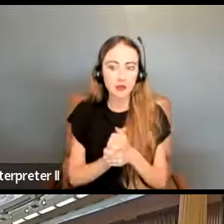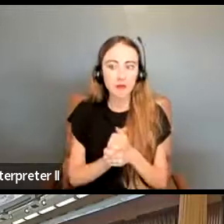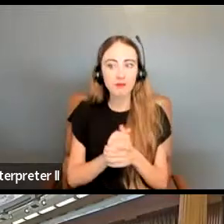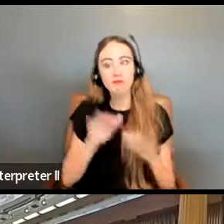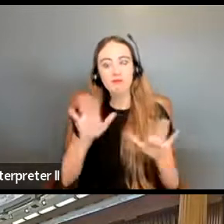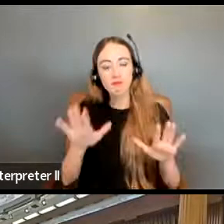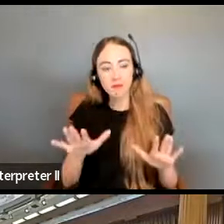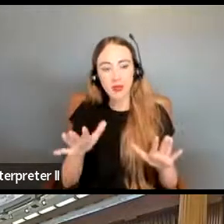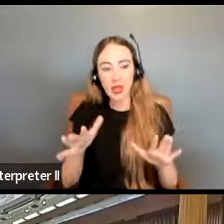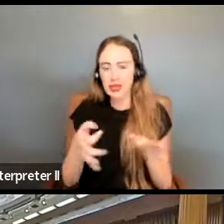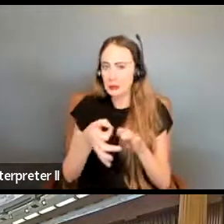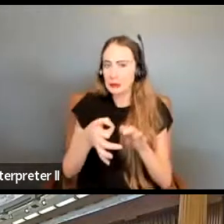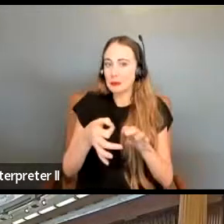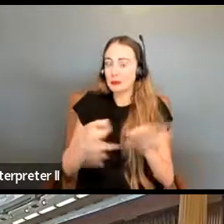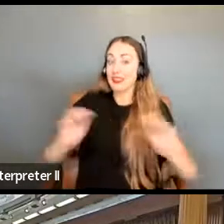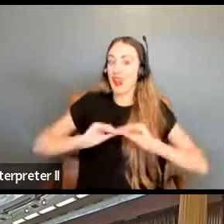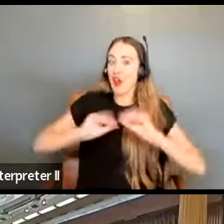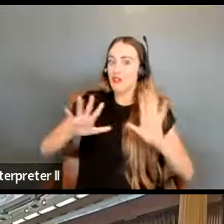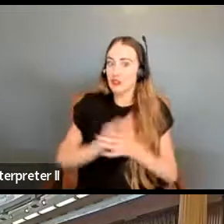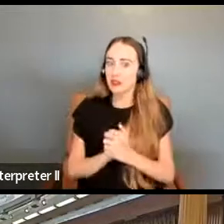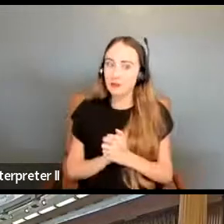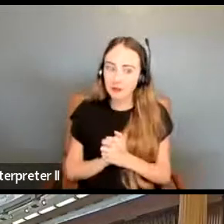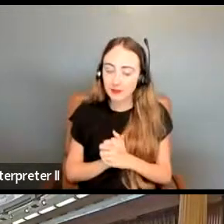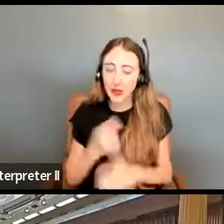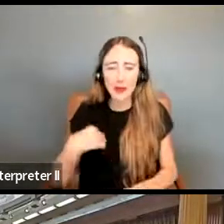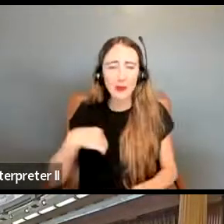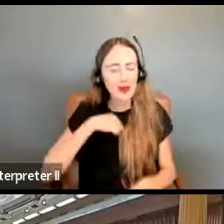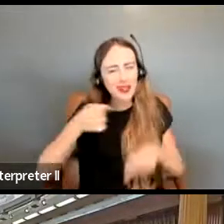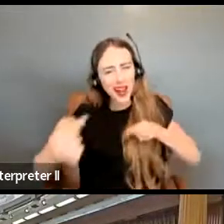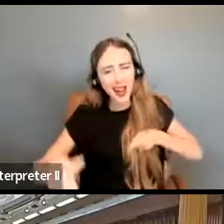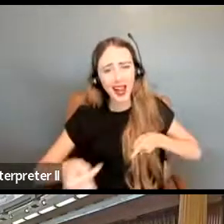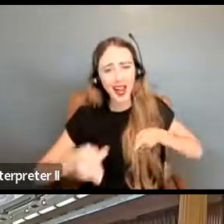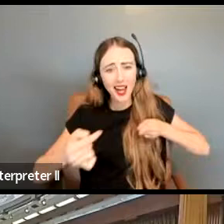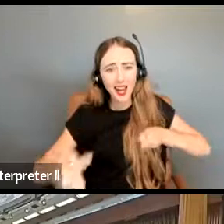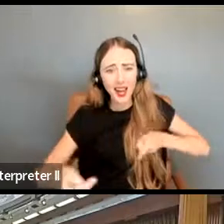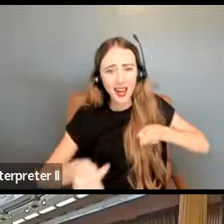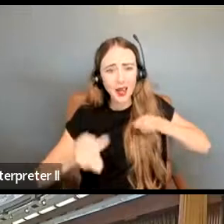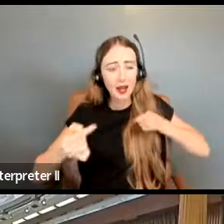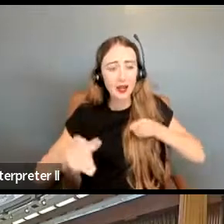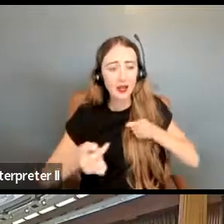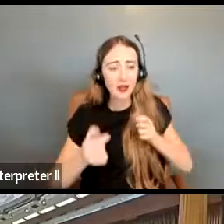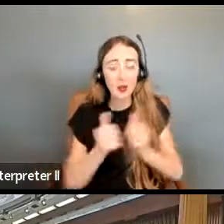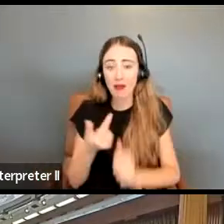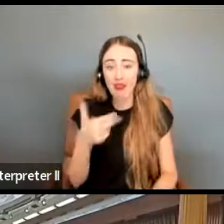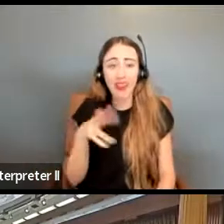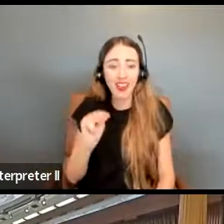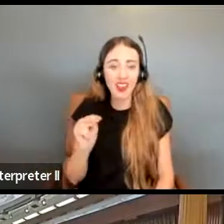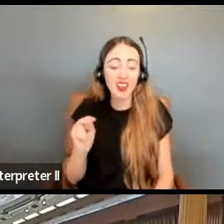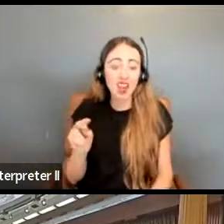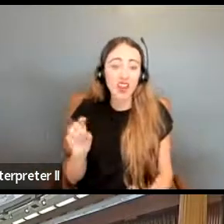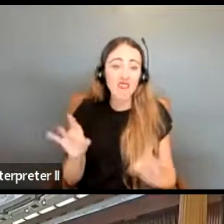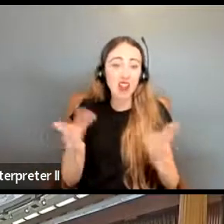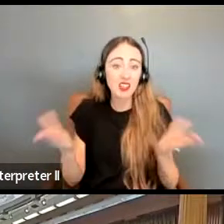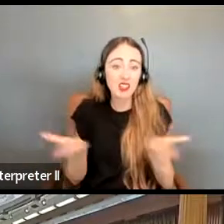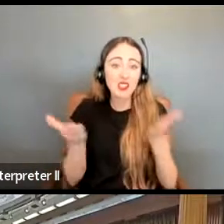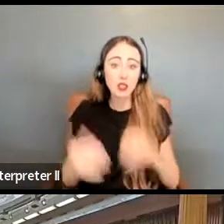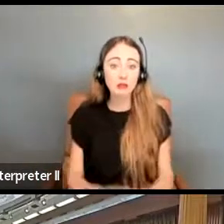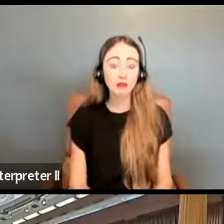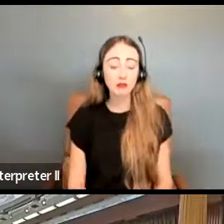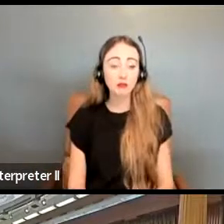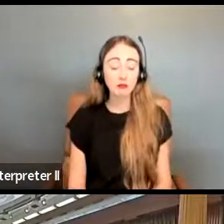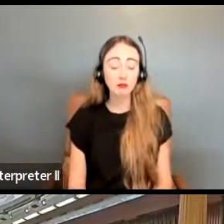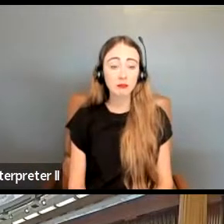just state the obvious. You know, we are struggling with gun violence in our city. And